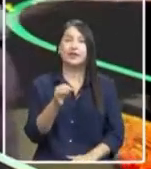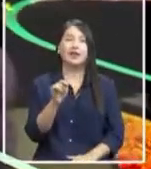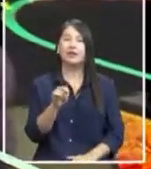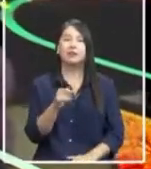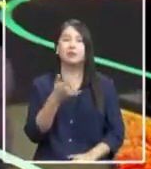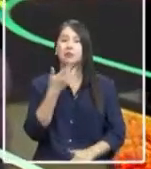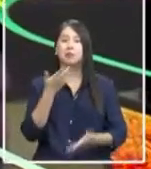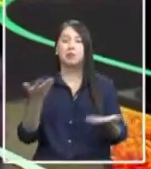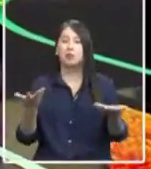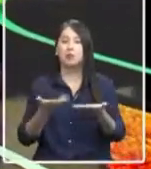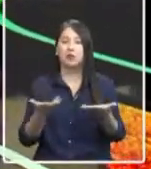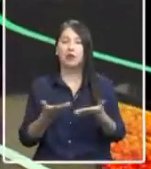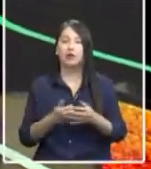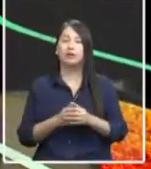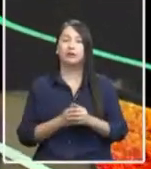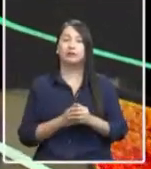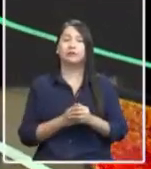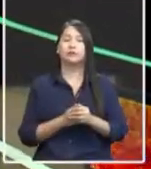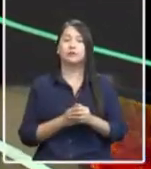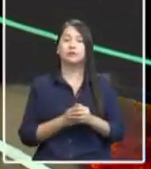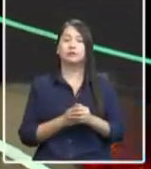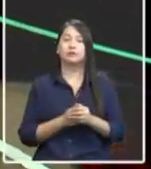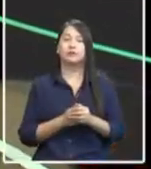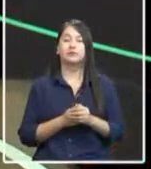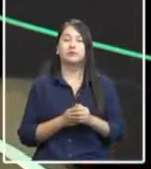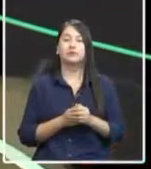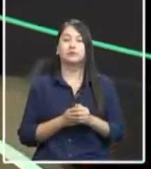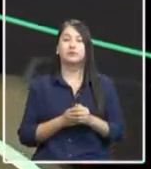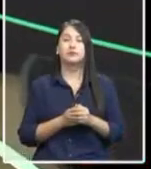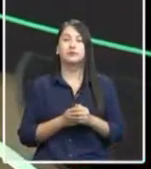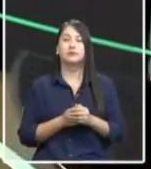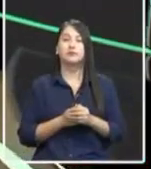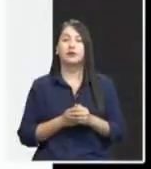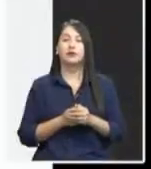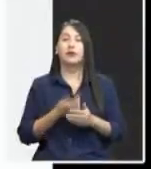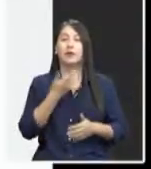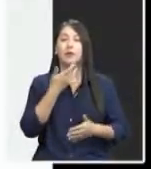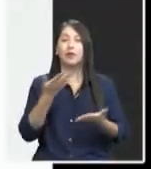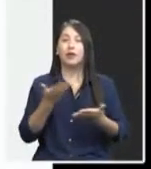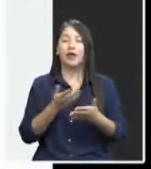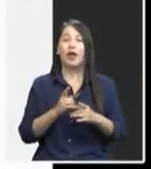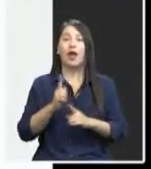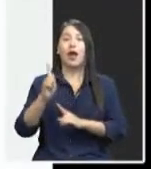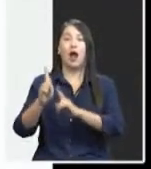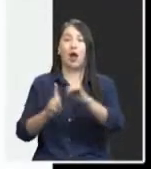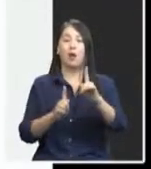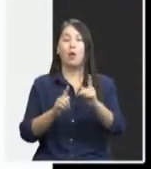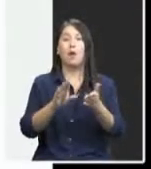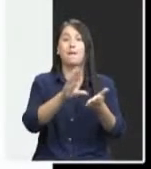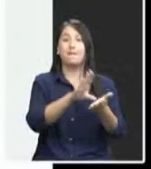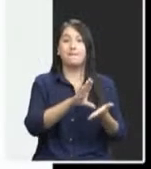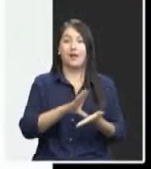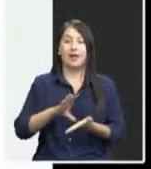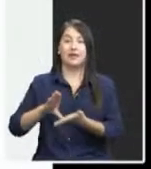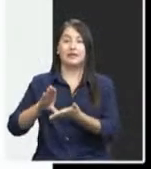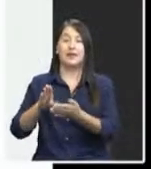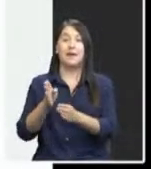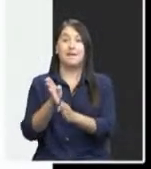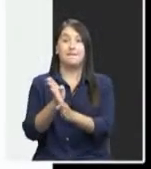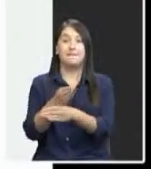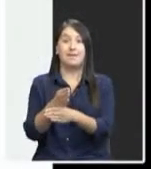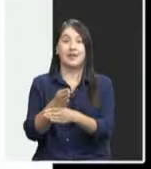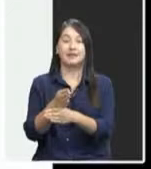in a given country, the fish that like cold water leave and are replaced by fish that